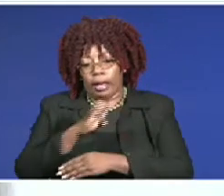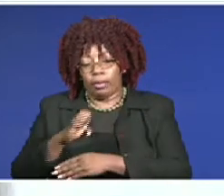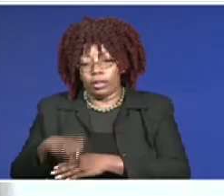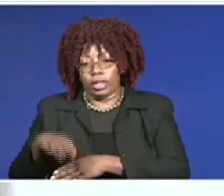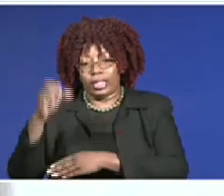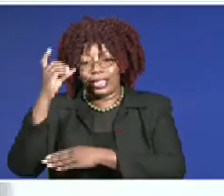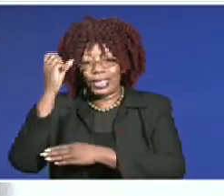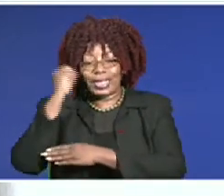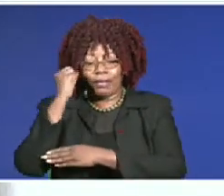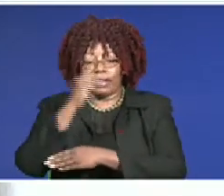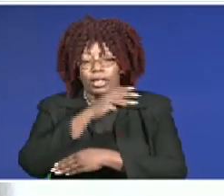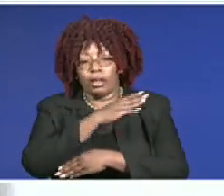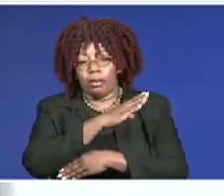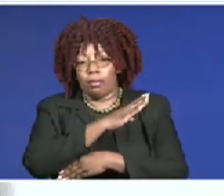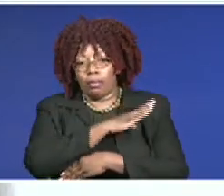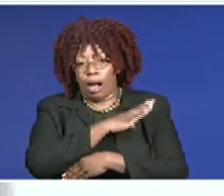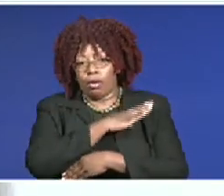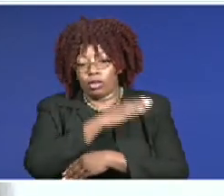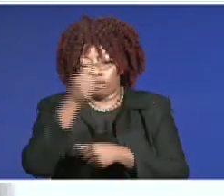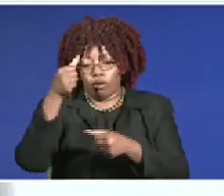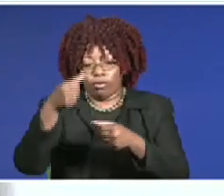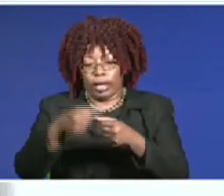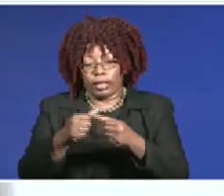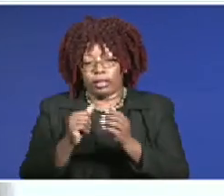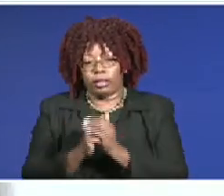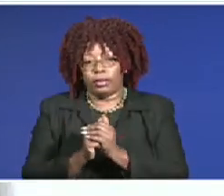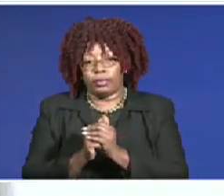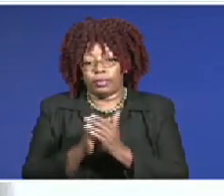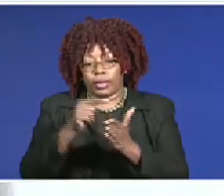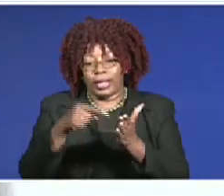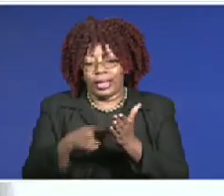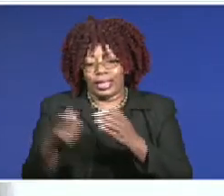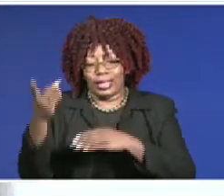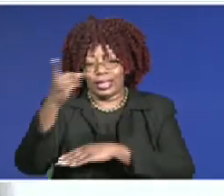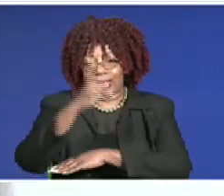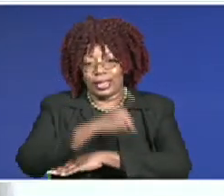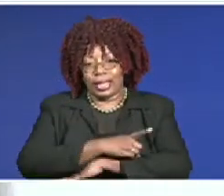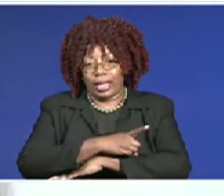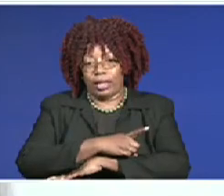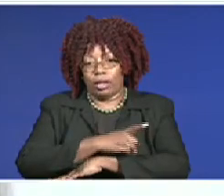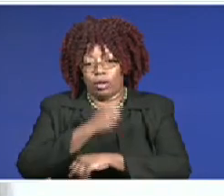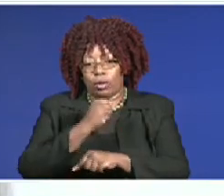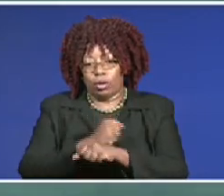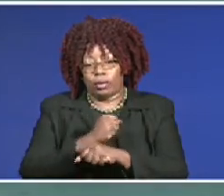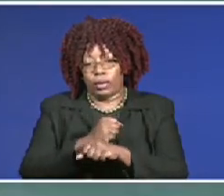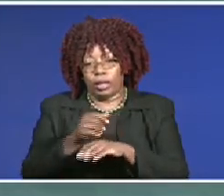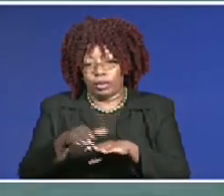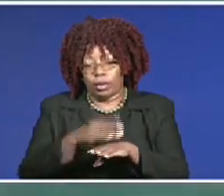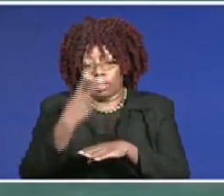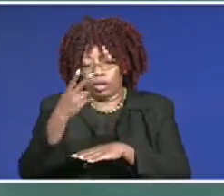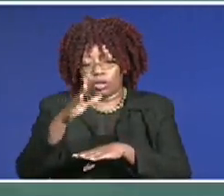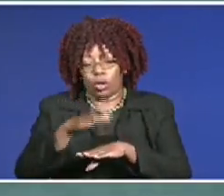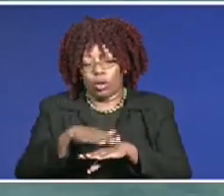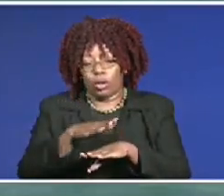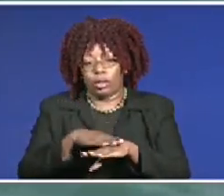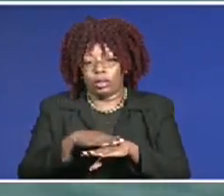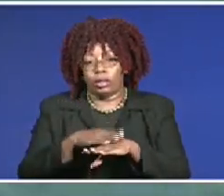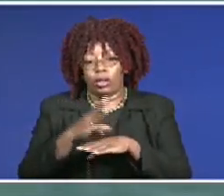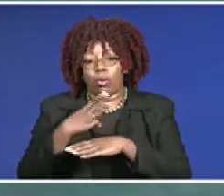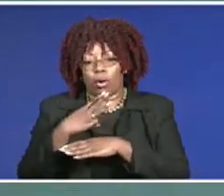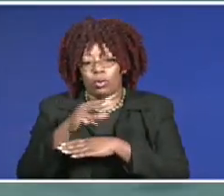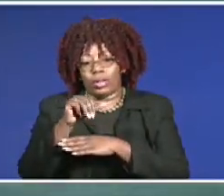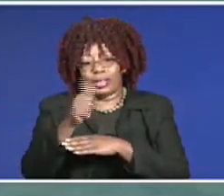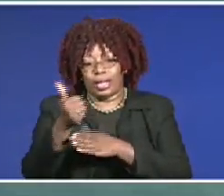Bowers reflected on the annual event. On this day in particular, words become feeble as we look out onto the waters where